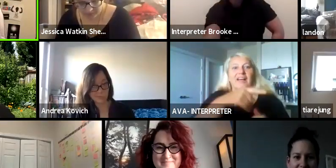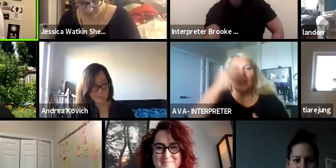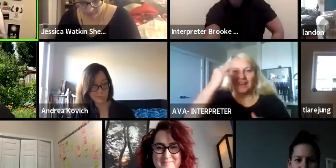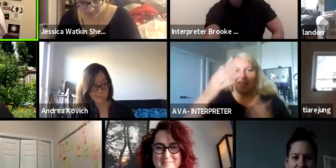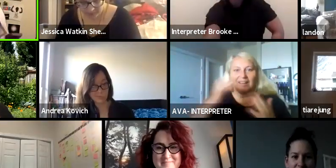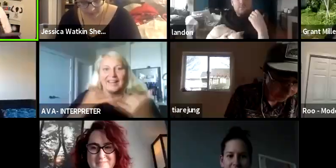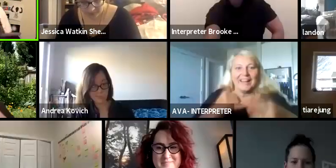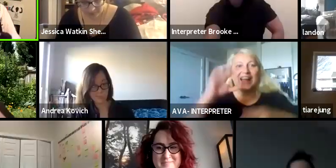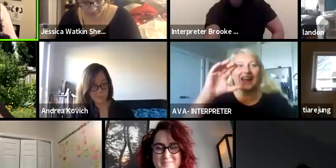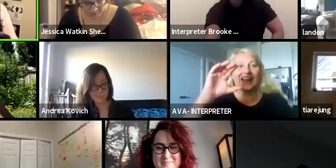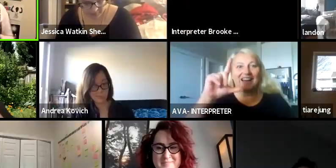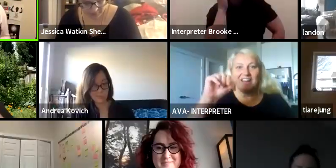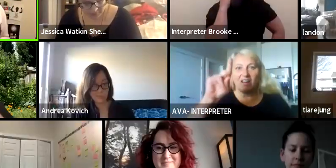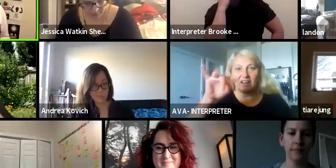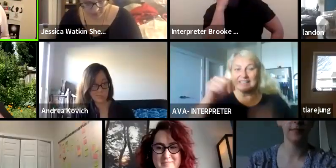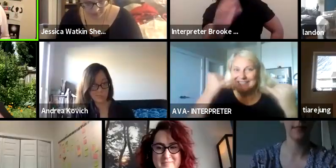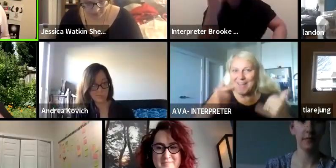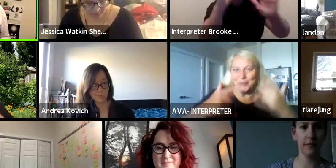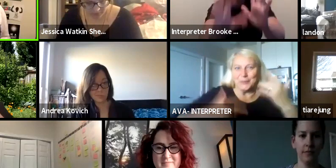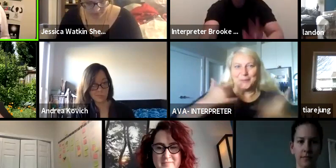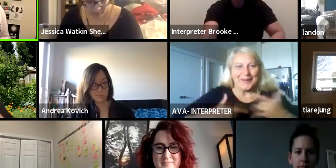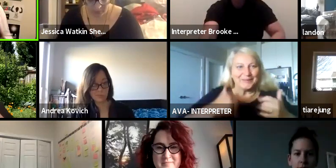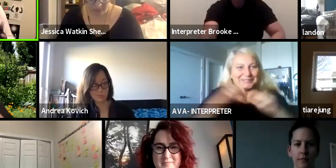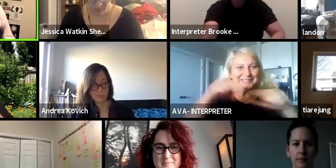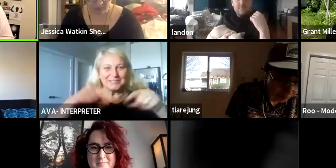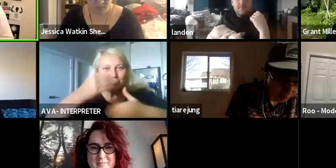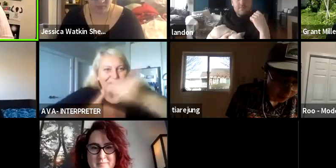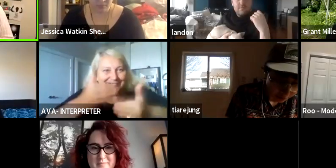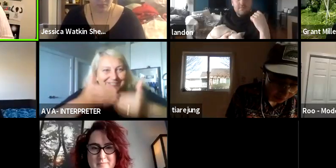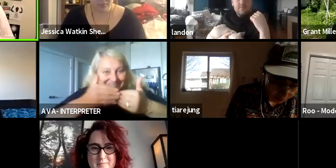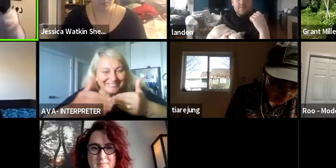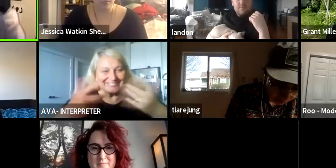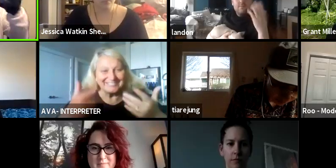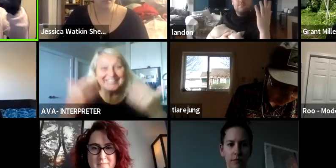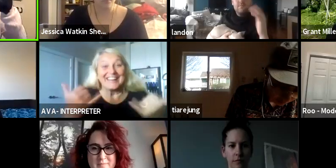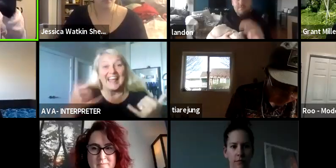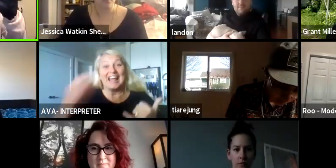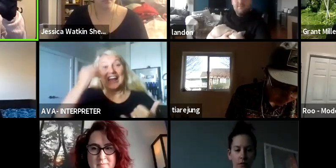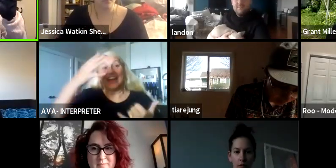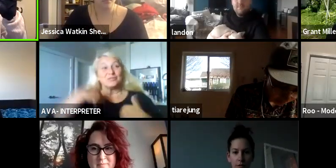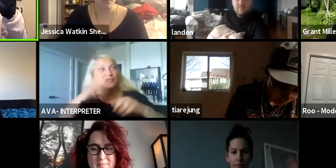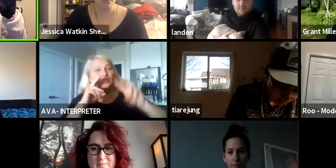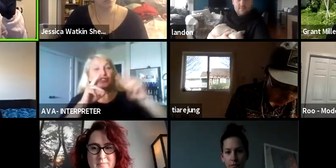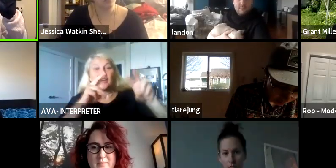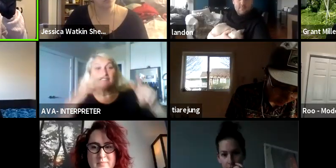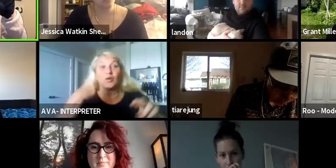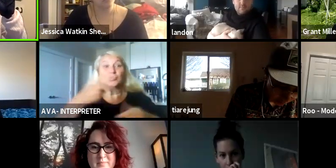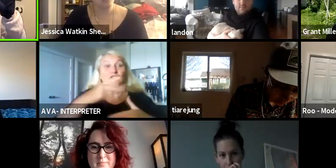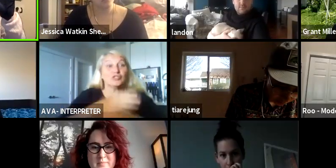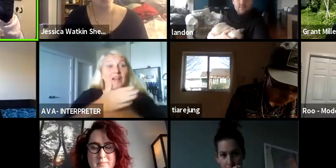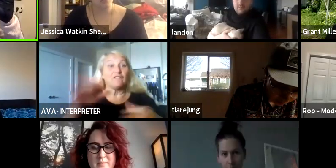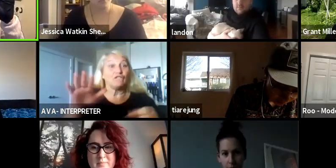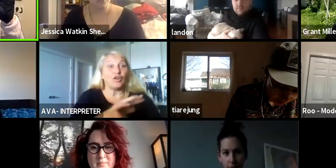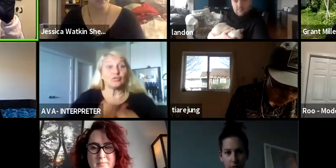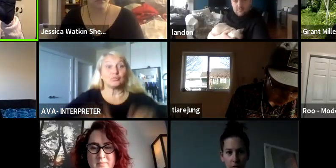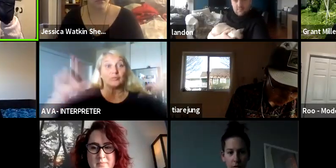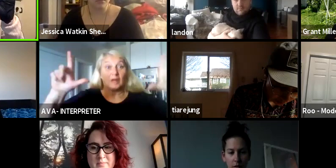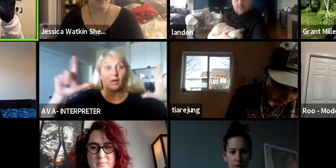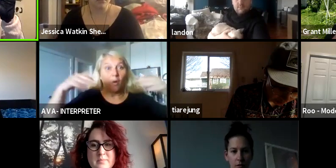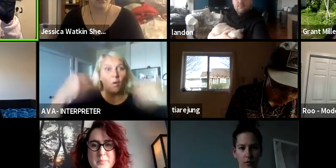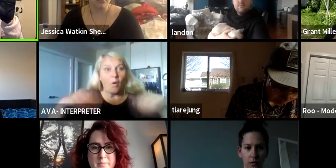it. So what I witnessed was when we went to sharing a full screen, it made the interpreters